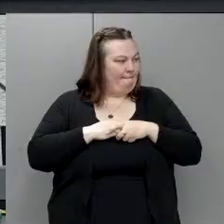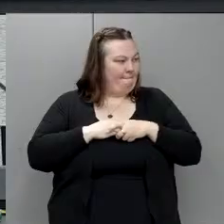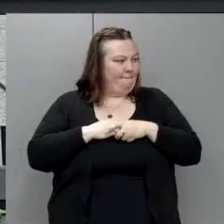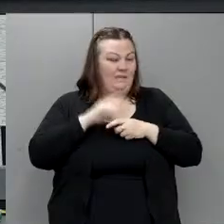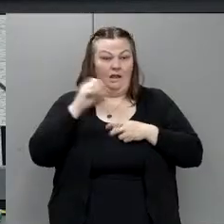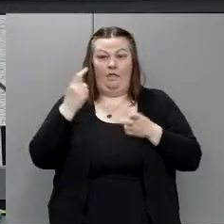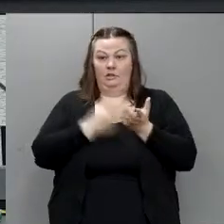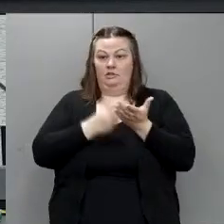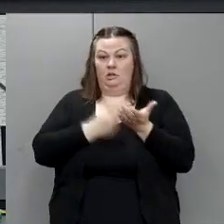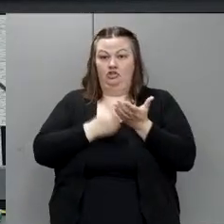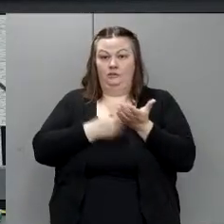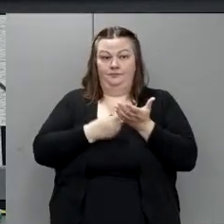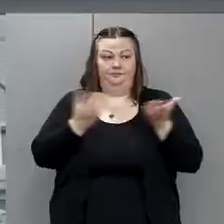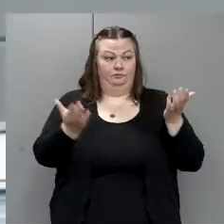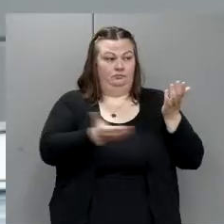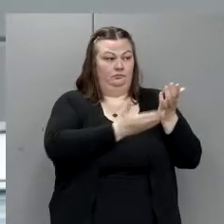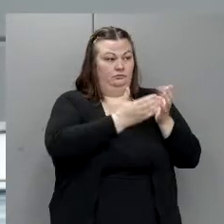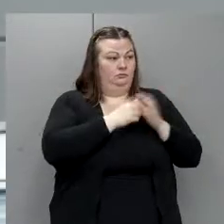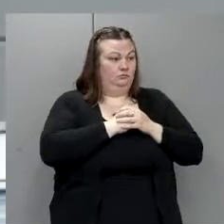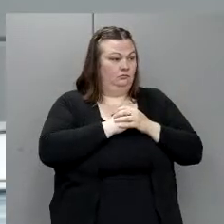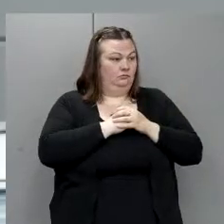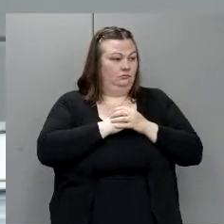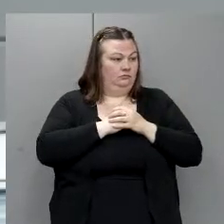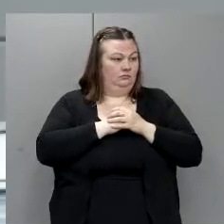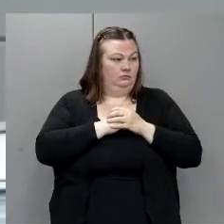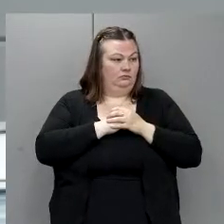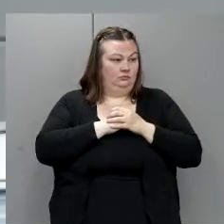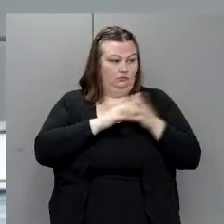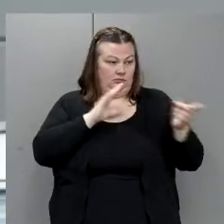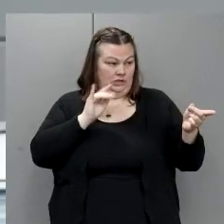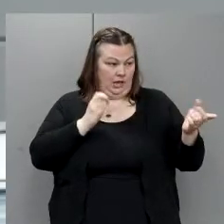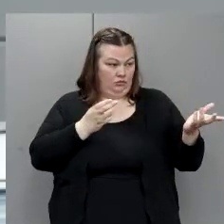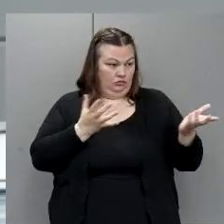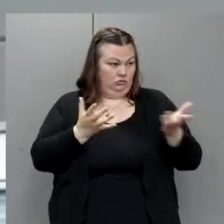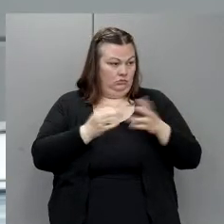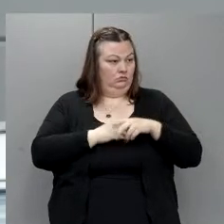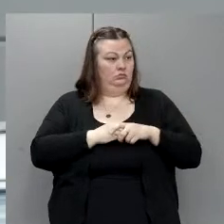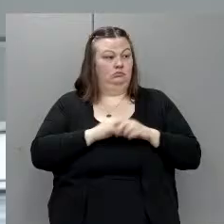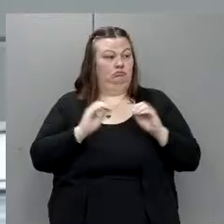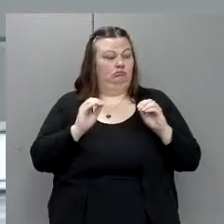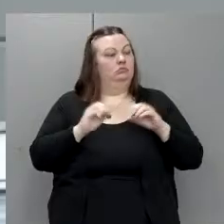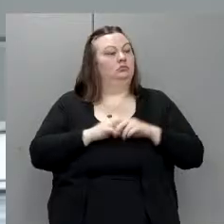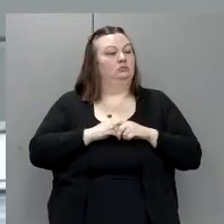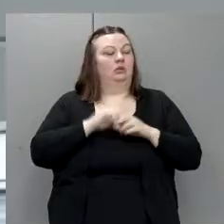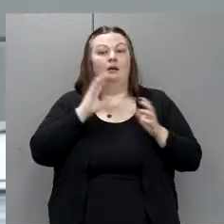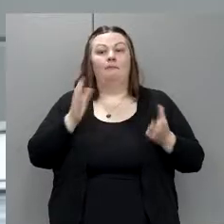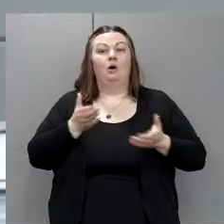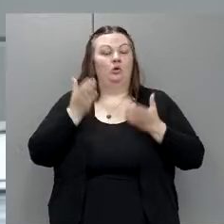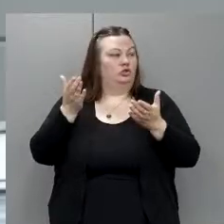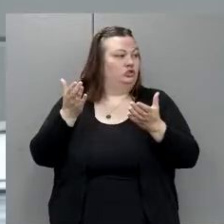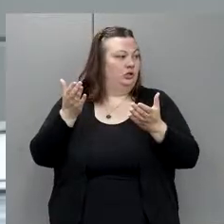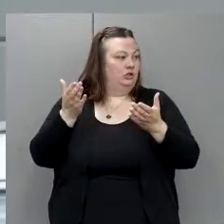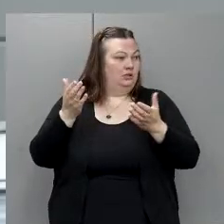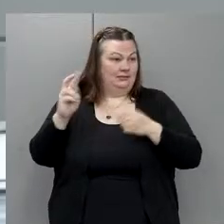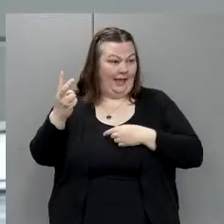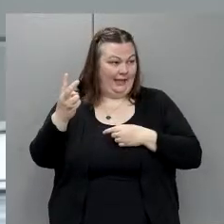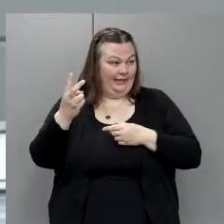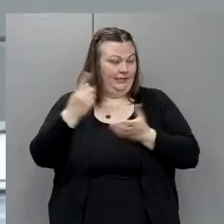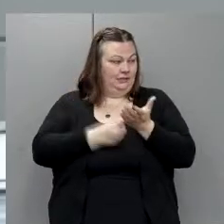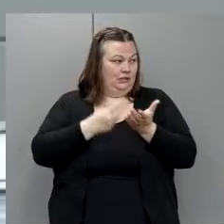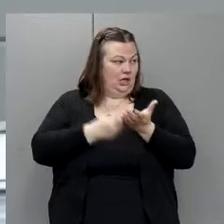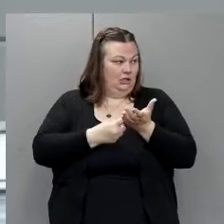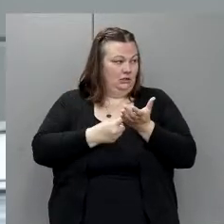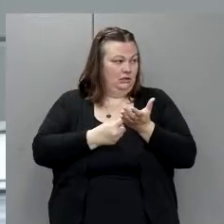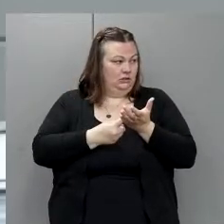Any other discussion? Okay, there's a motion seconded and